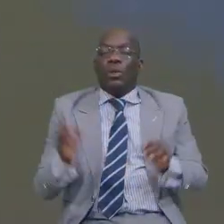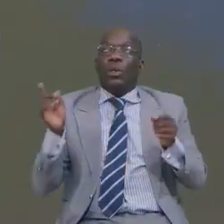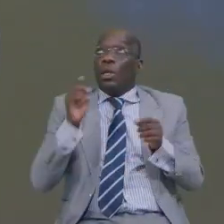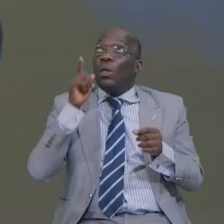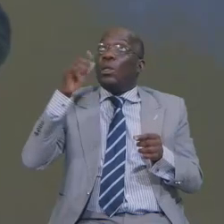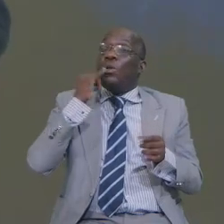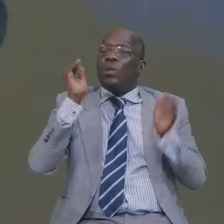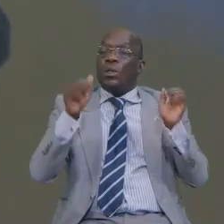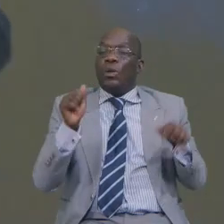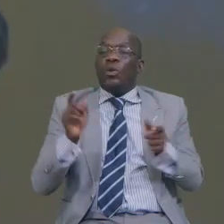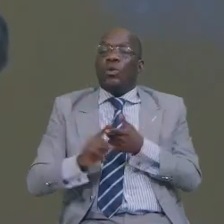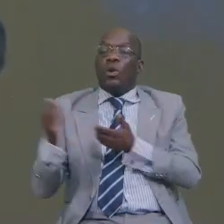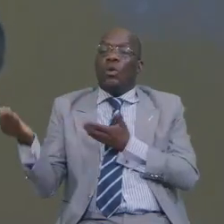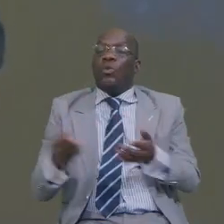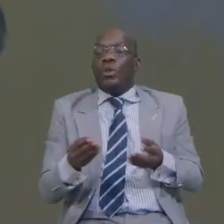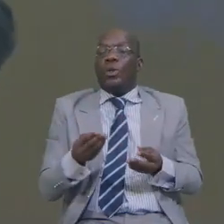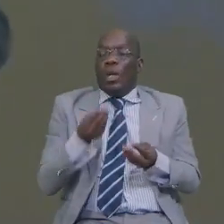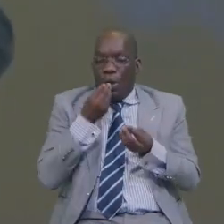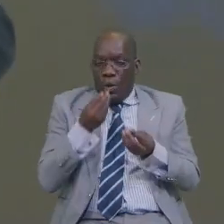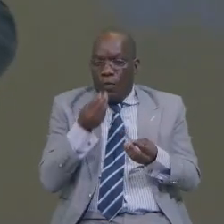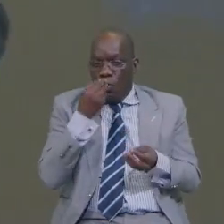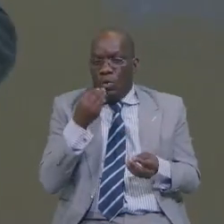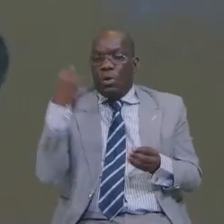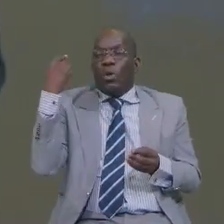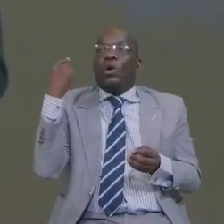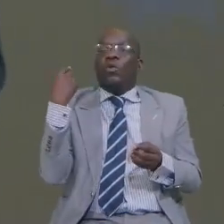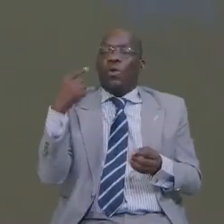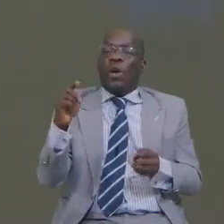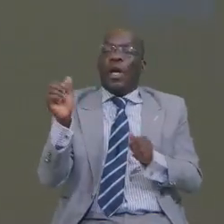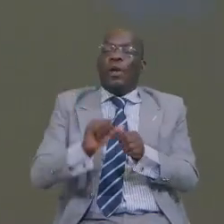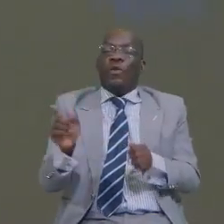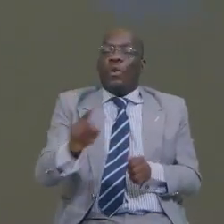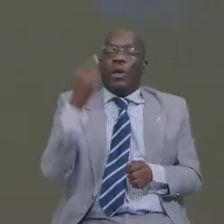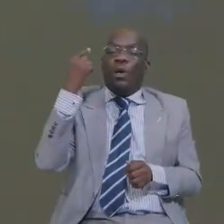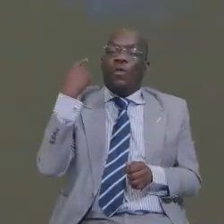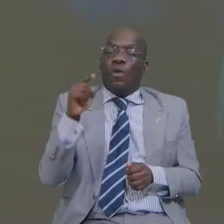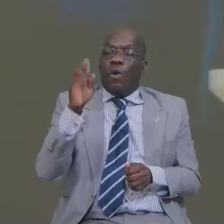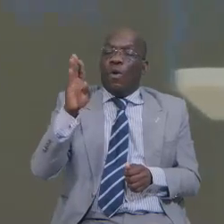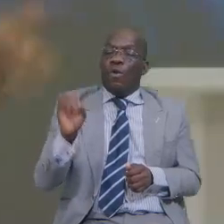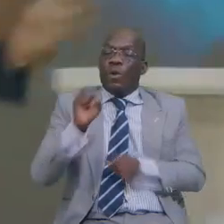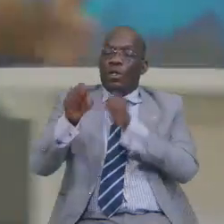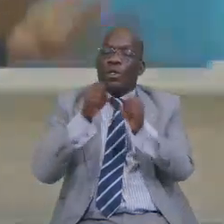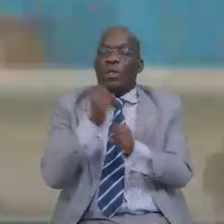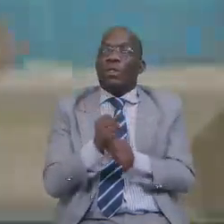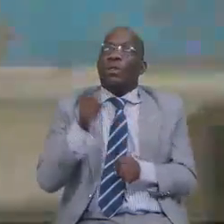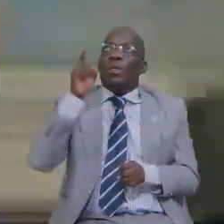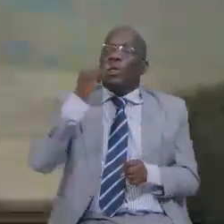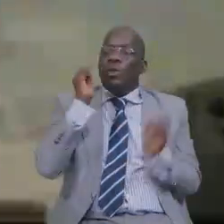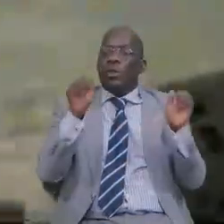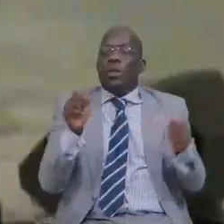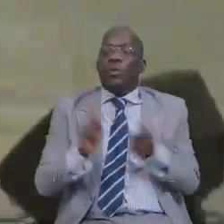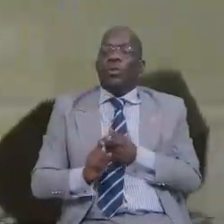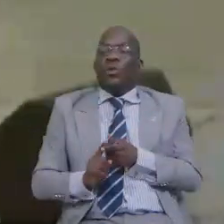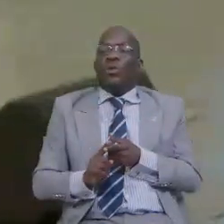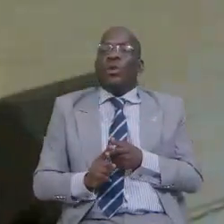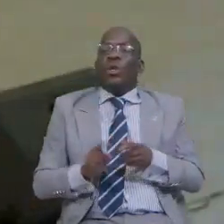the manna for everyone, every time for 40 years, is able to make us cross Jordan,